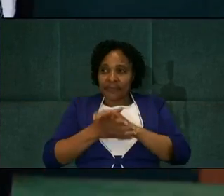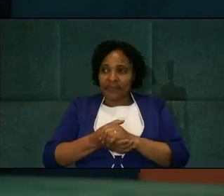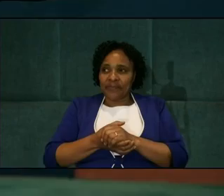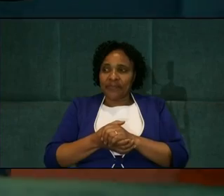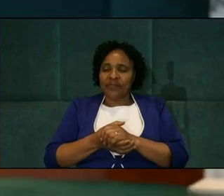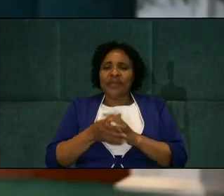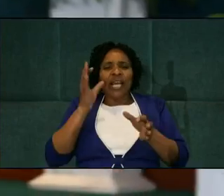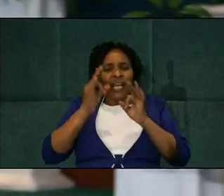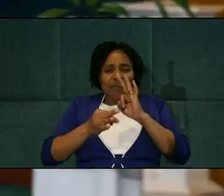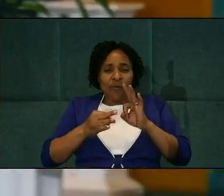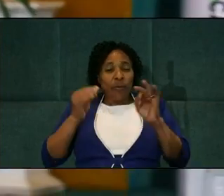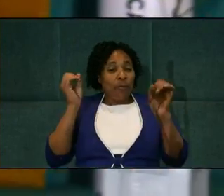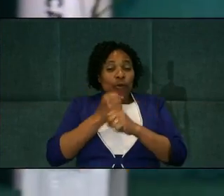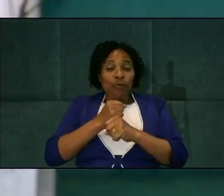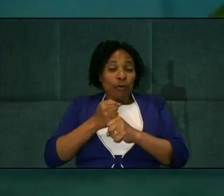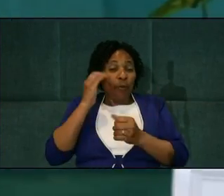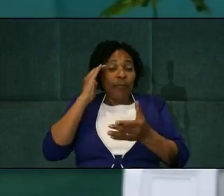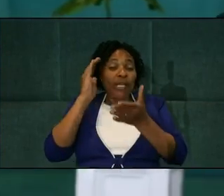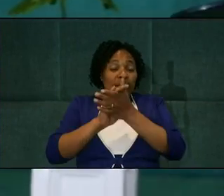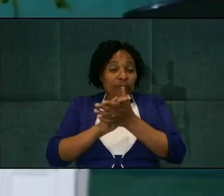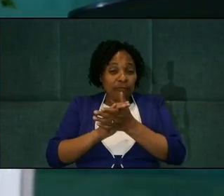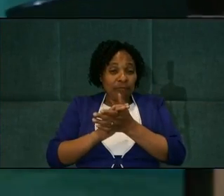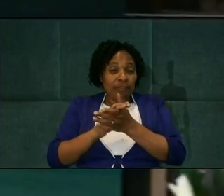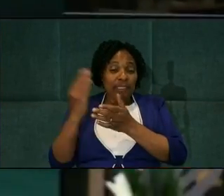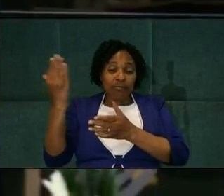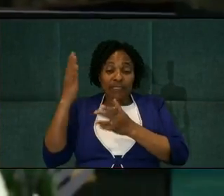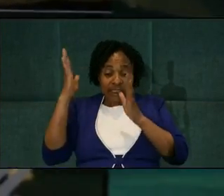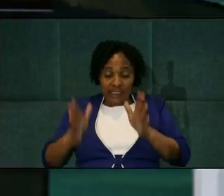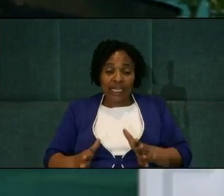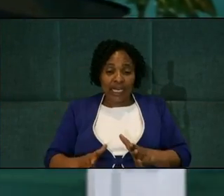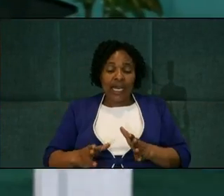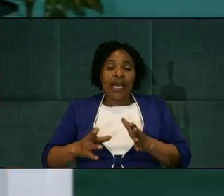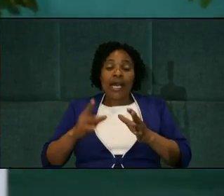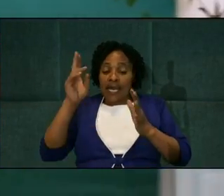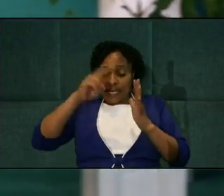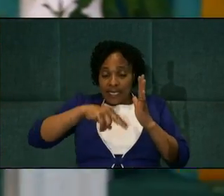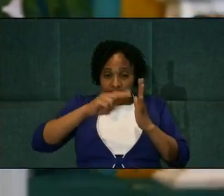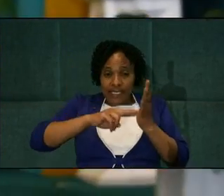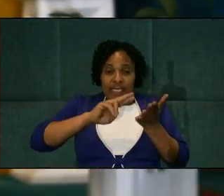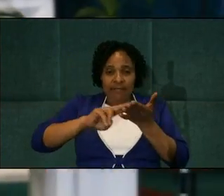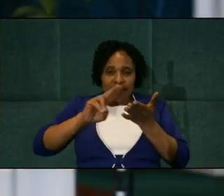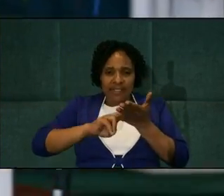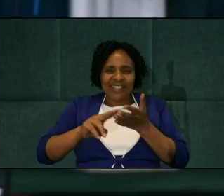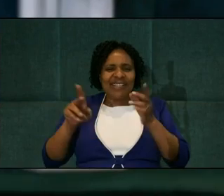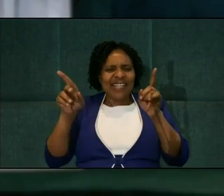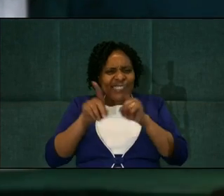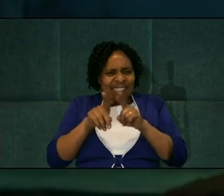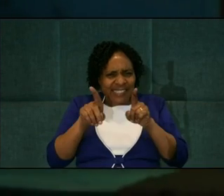If you don't believe the preacher, then read what the text says. Likewise, who?